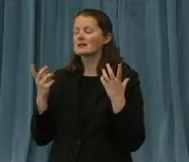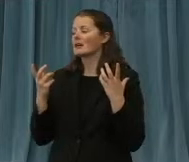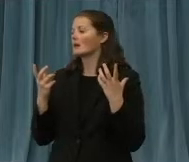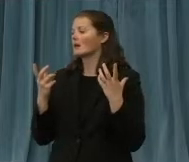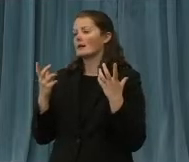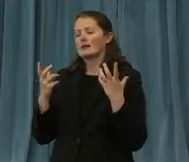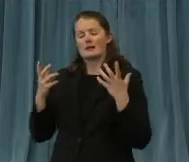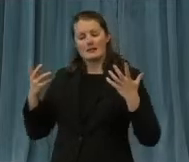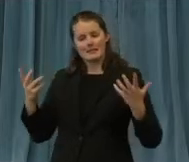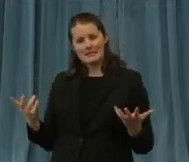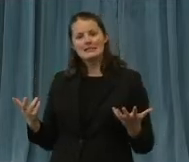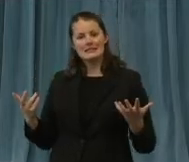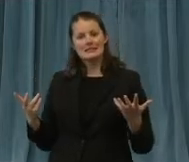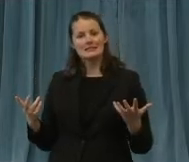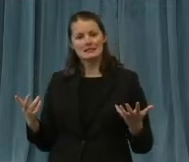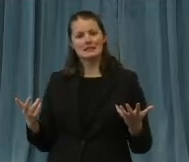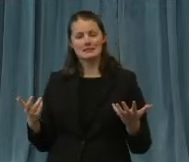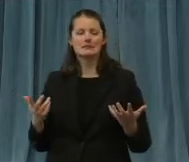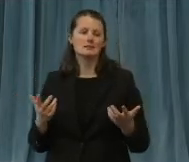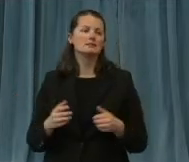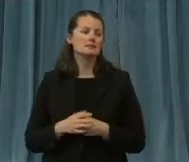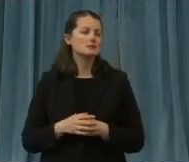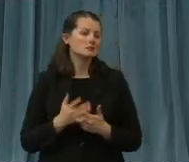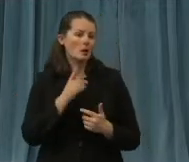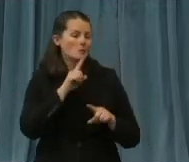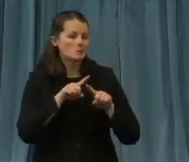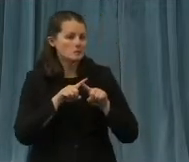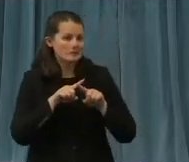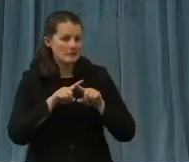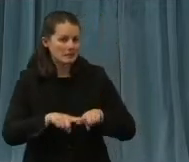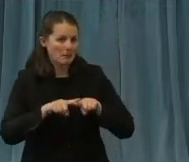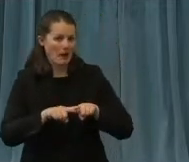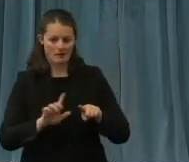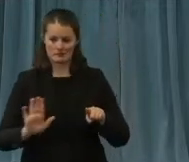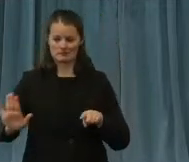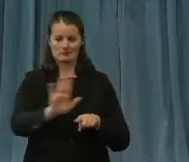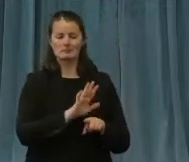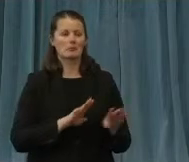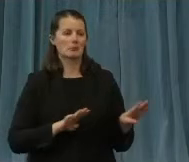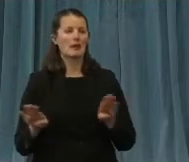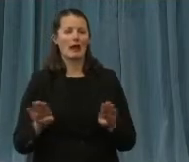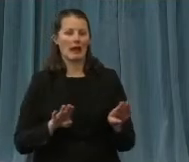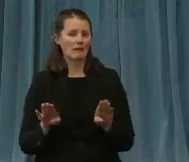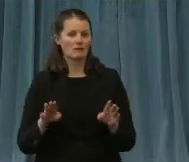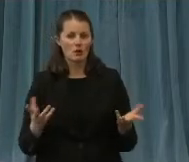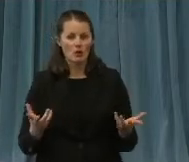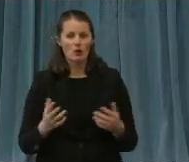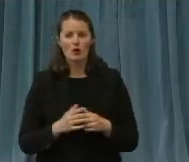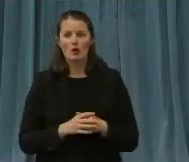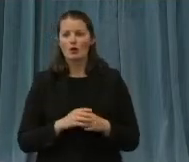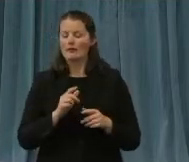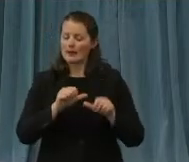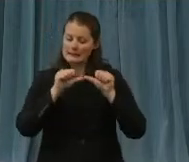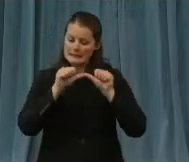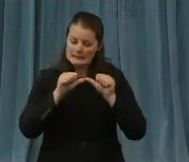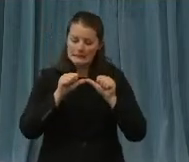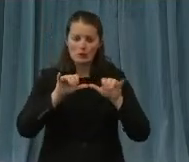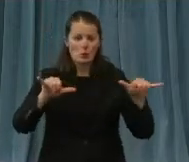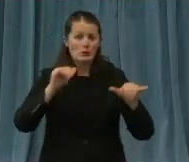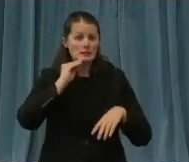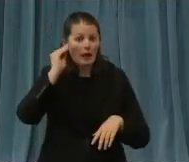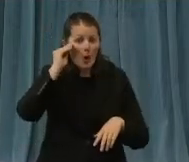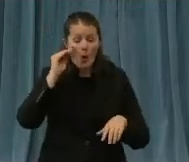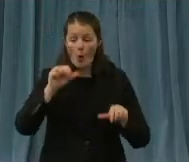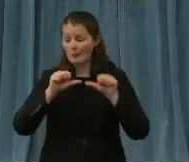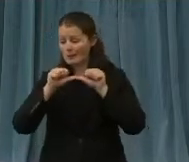And it's going to depend. You take 2 steps forward and then 1 back, and then 1 forward and 2 back. So we're going to have to, the